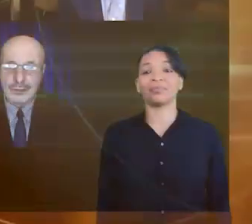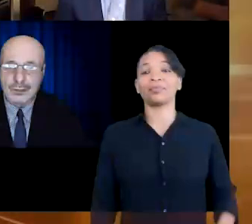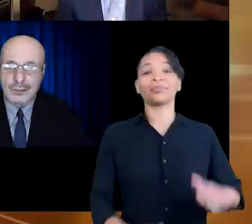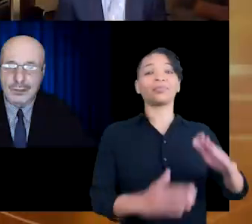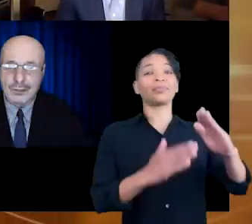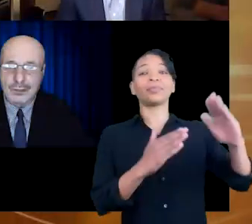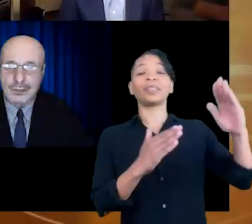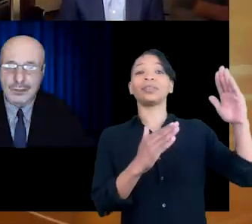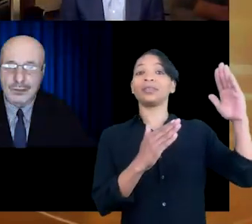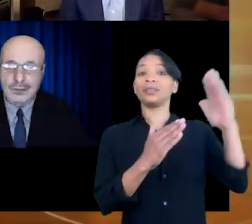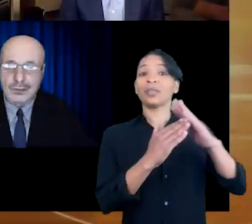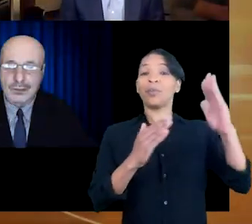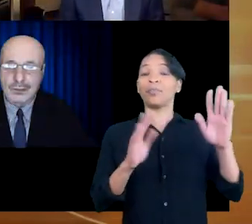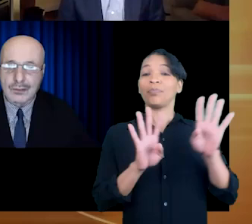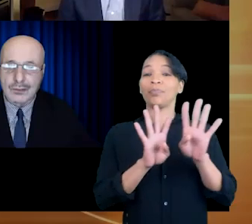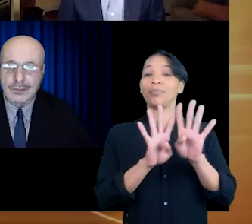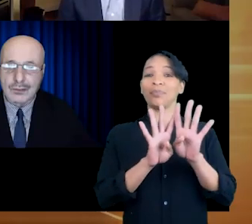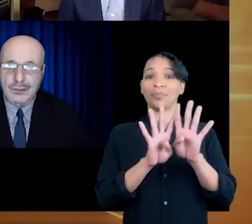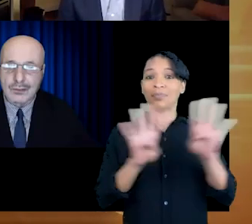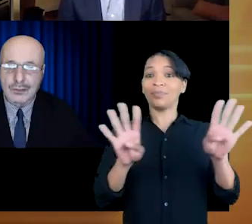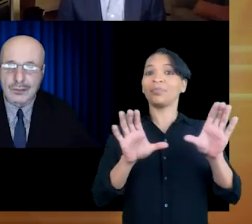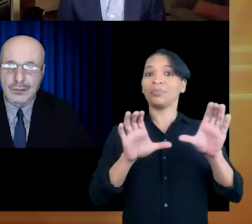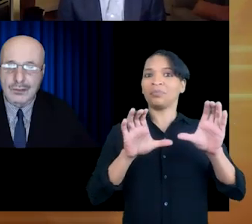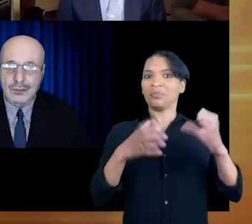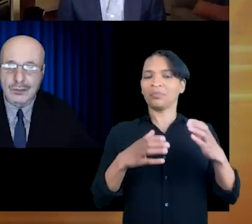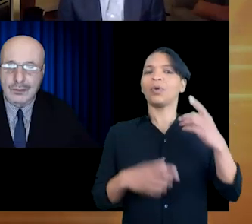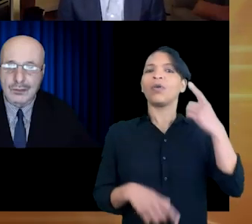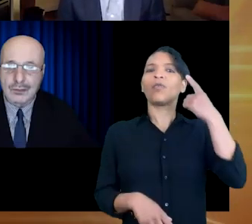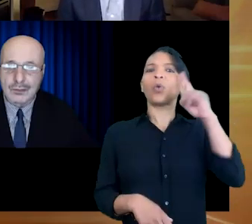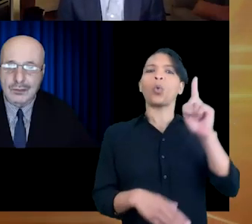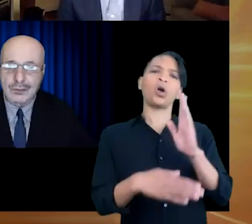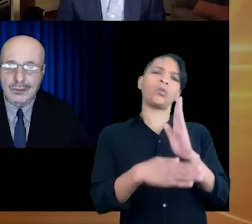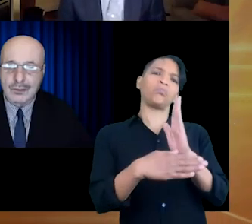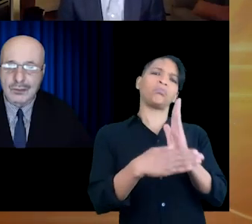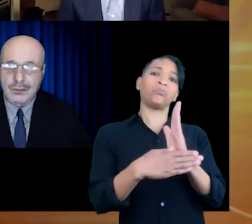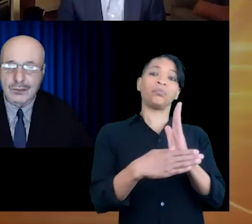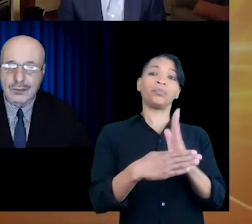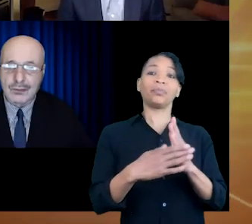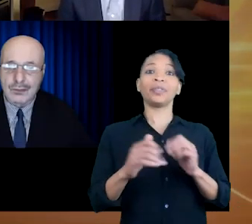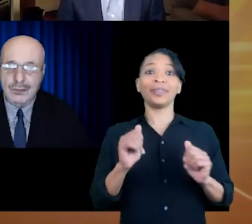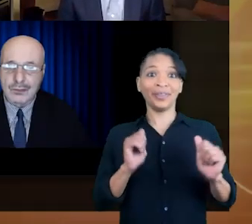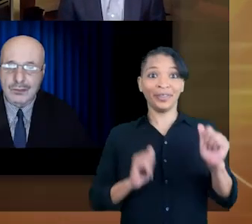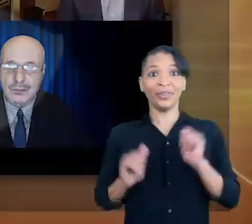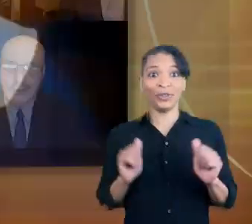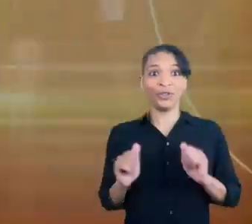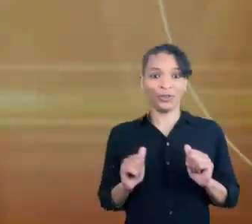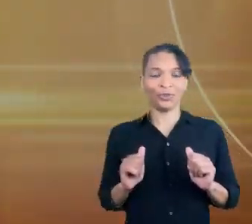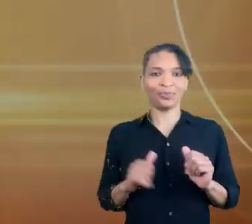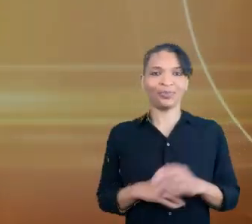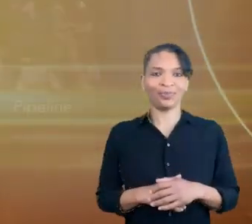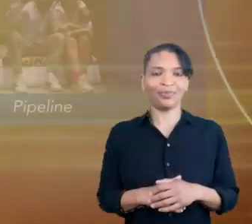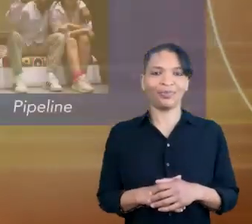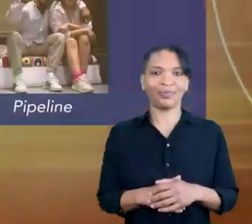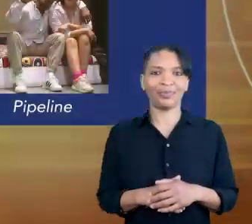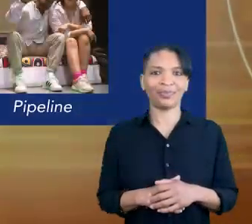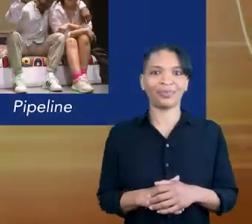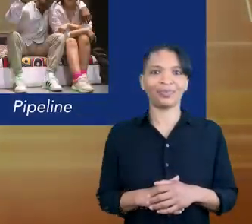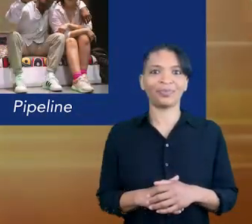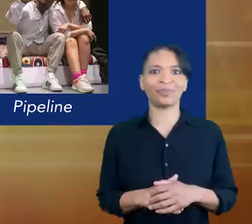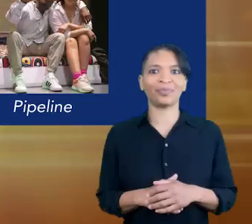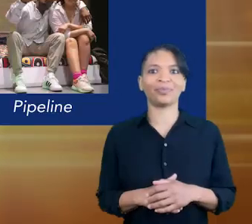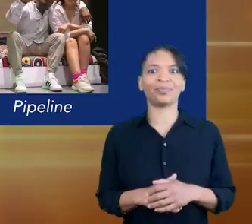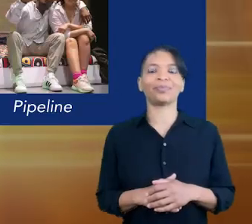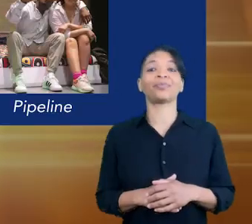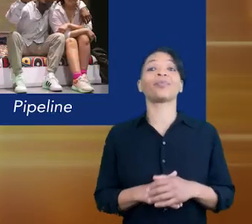The nominees for the Elliot Norton Award for Outstanding Ensemble Mid-Sized Theater are